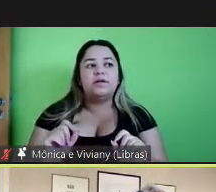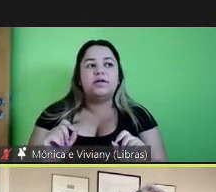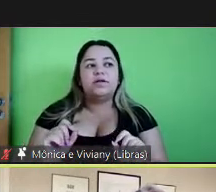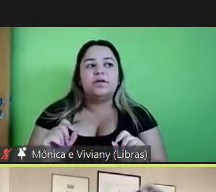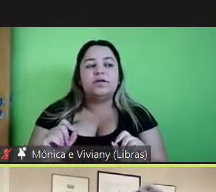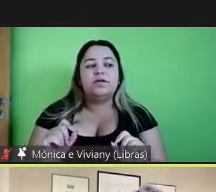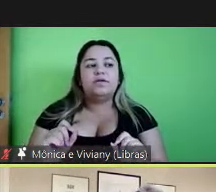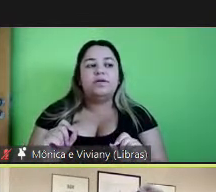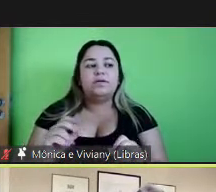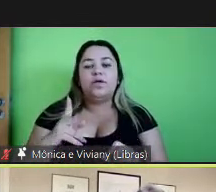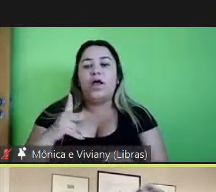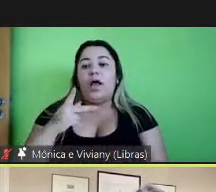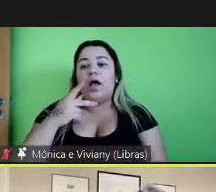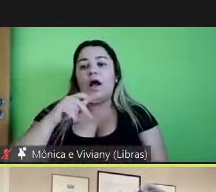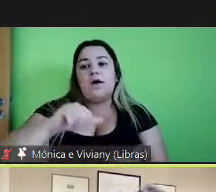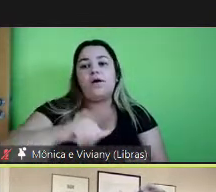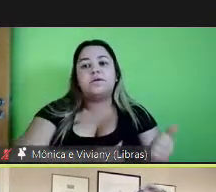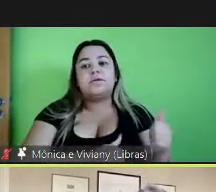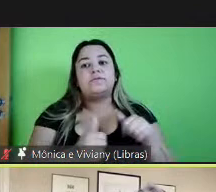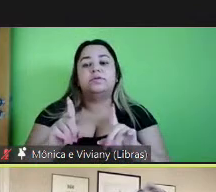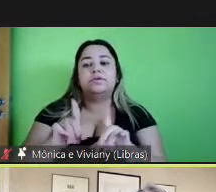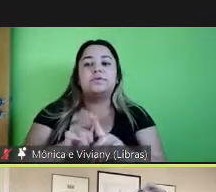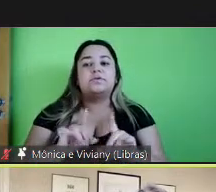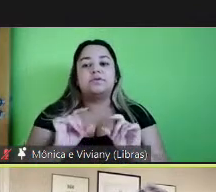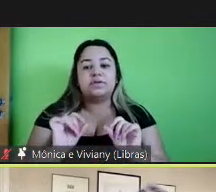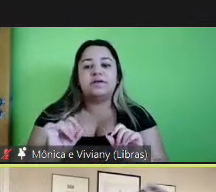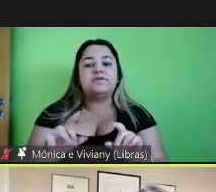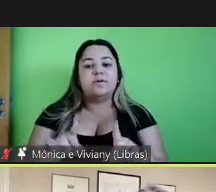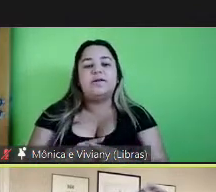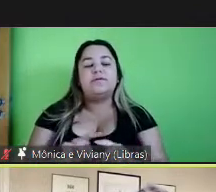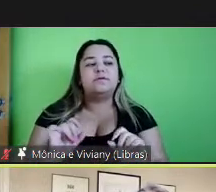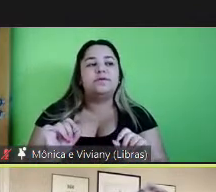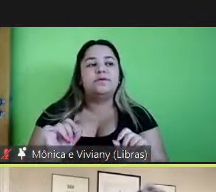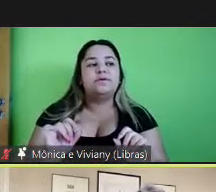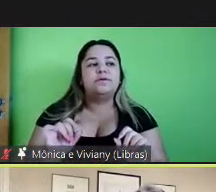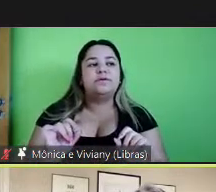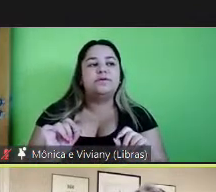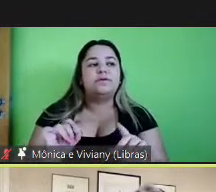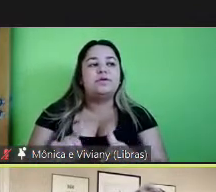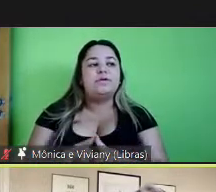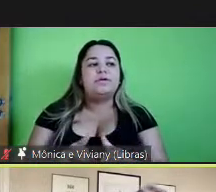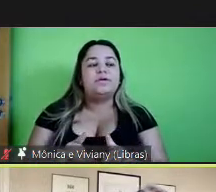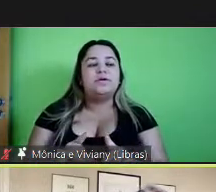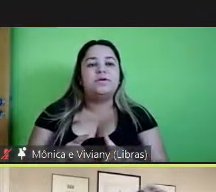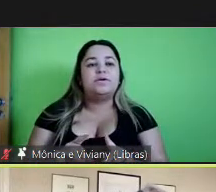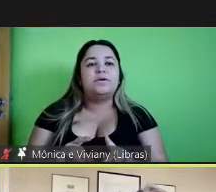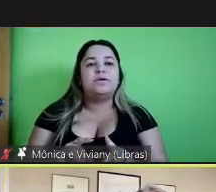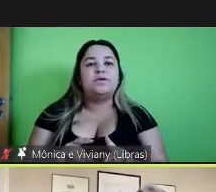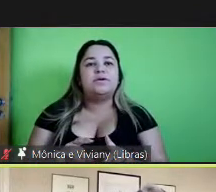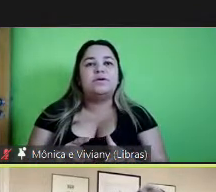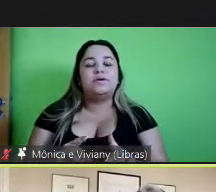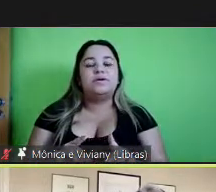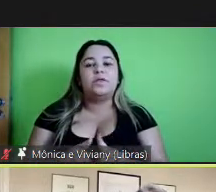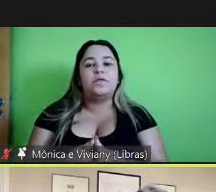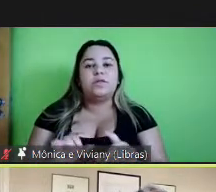out of their mouths should be a question. For any clinicians in the audience, try that sometime. It's not as easy as it